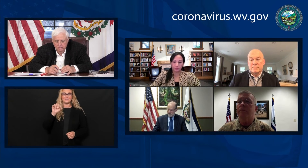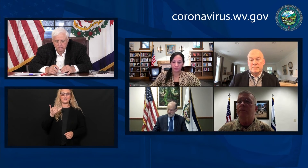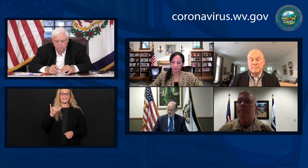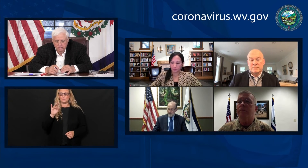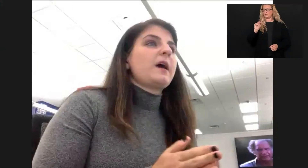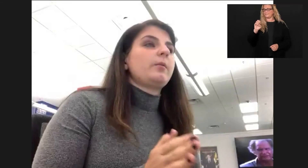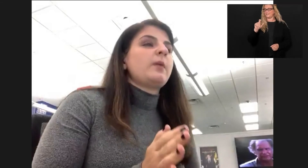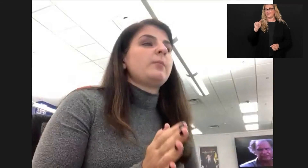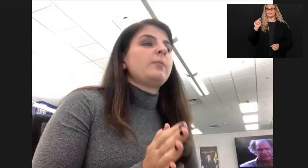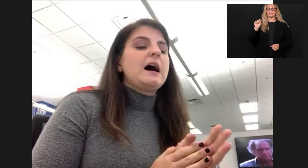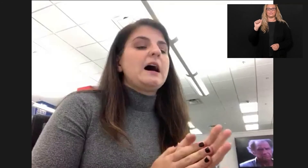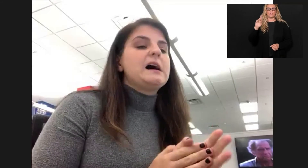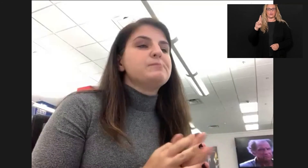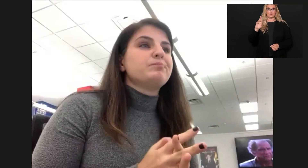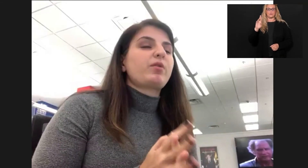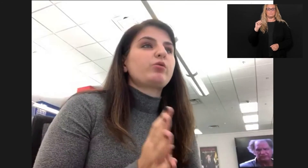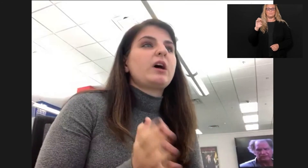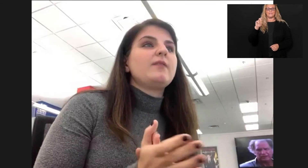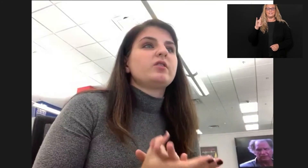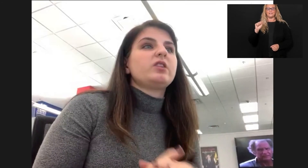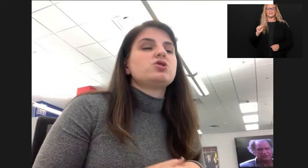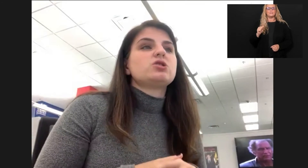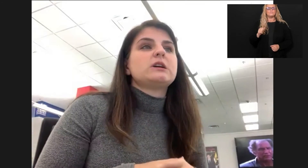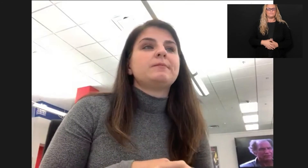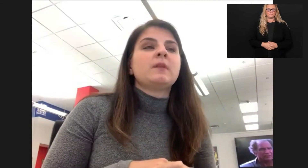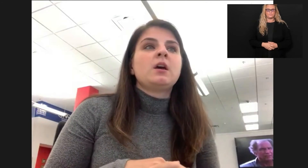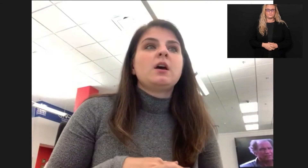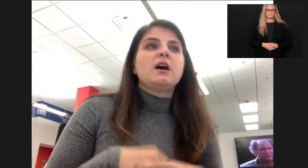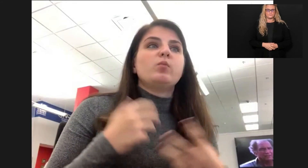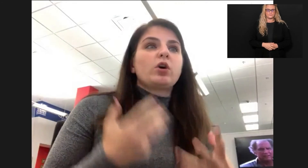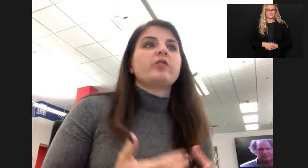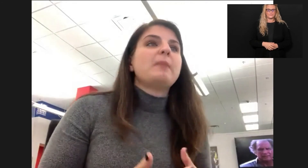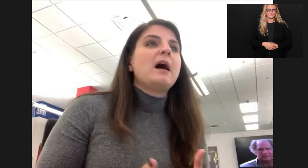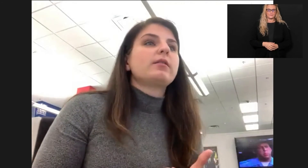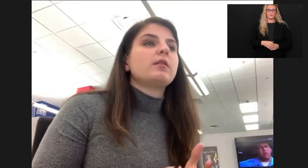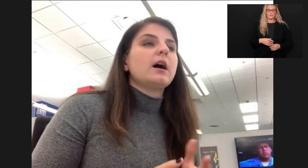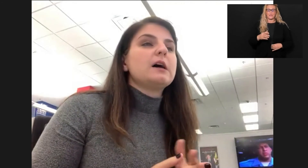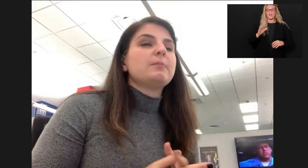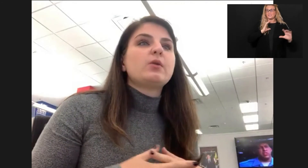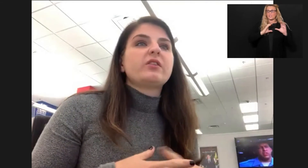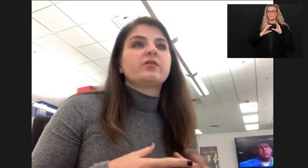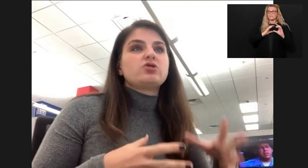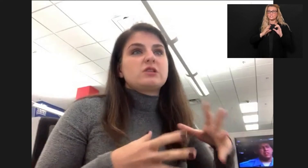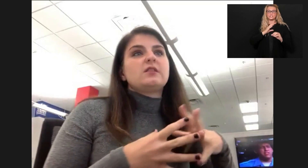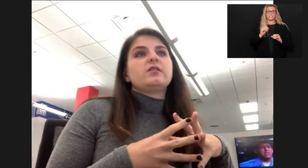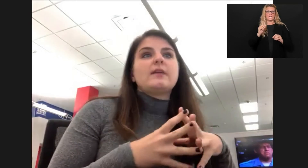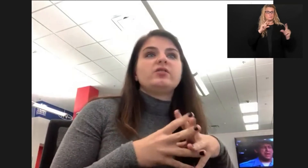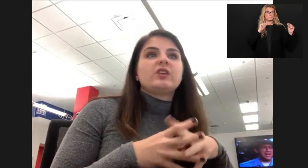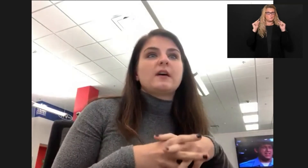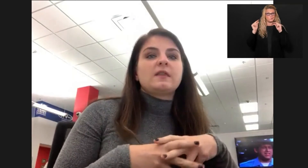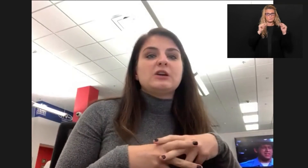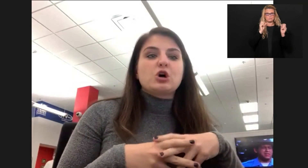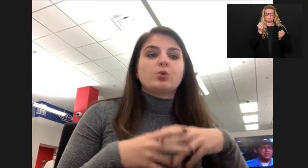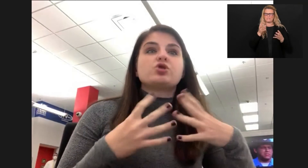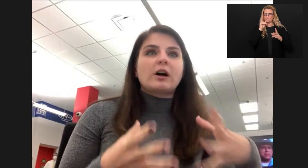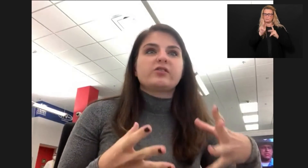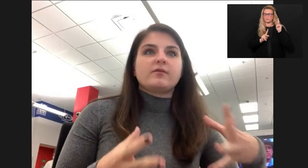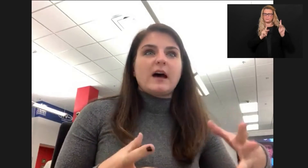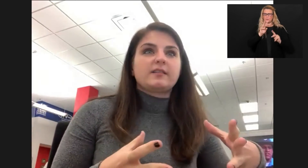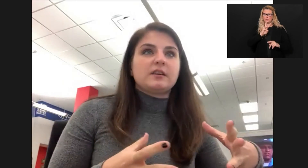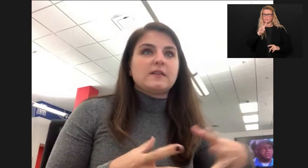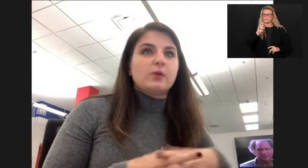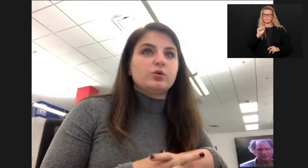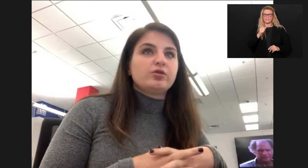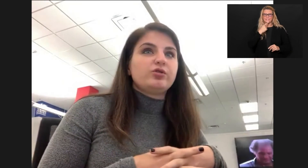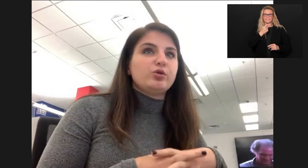Okay, hi, Governor and panel members. Through conversation and word of mouth, many West Virginians have said that they don't trust